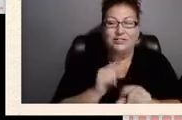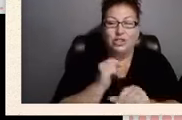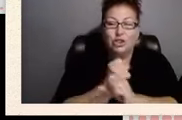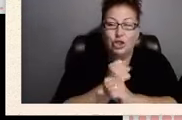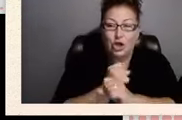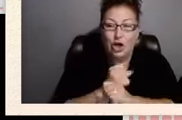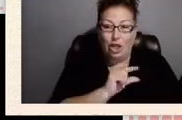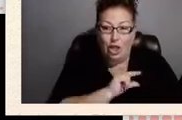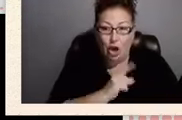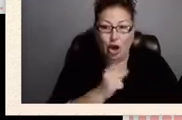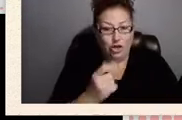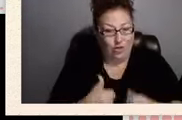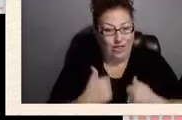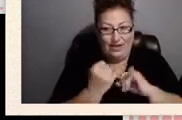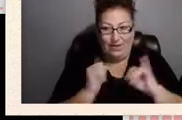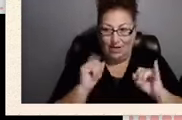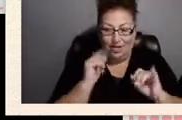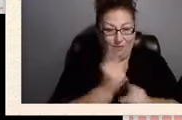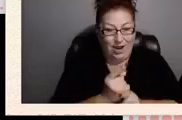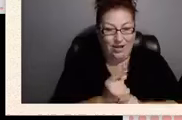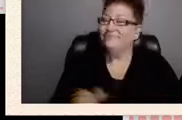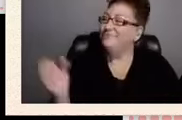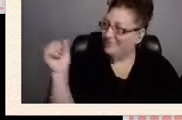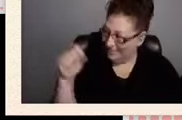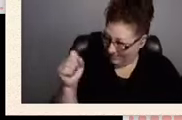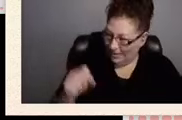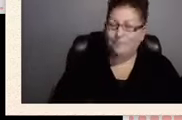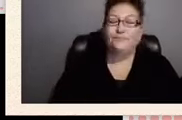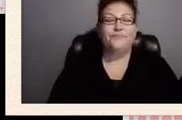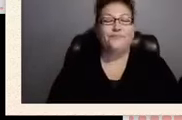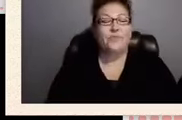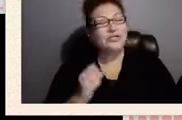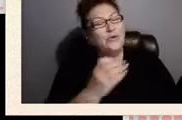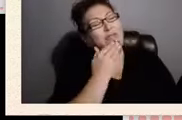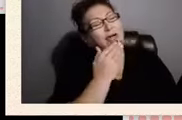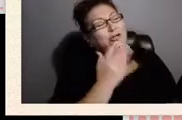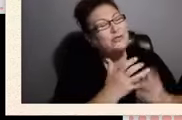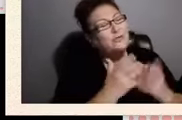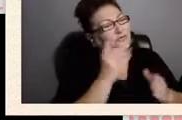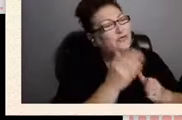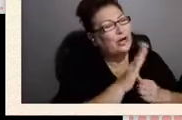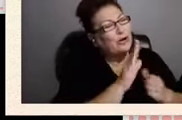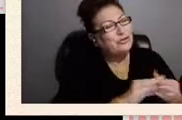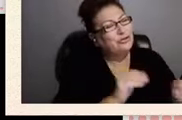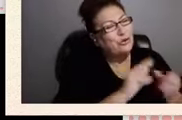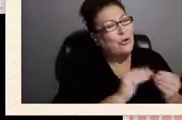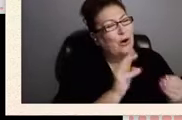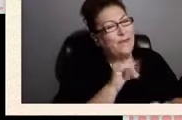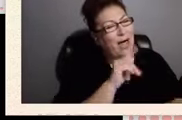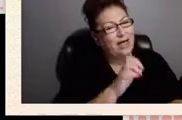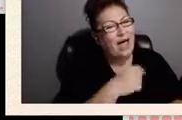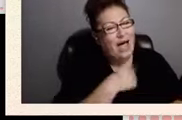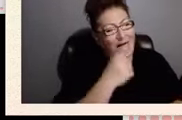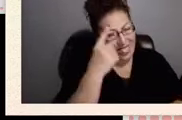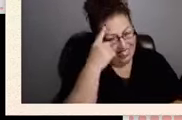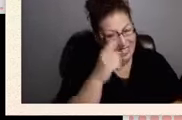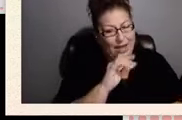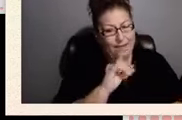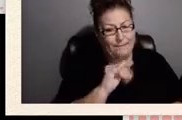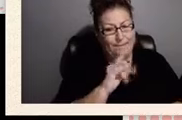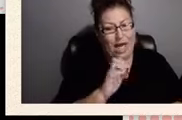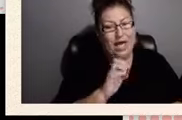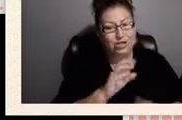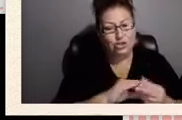right? Yes, ma'am. So thank you so much for sharing your story, Mike. I think Mike's story is like such a